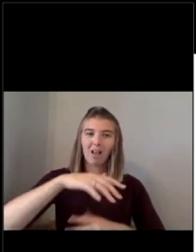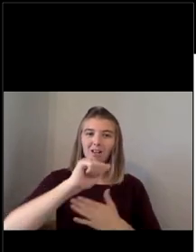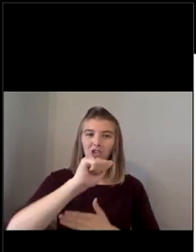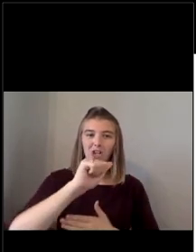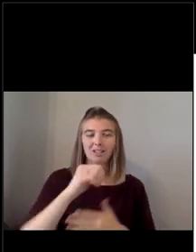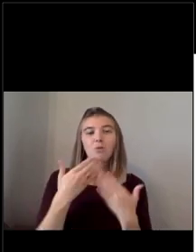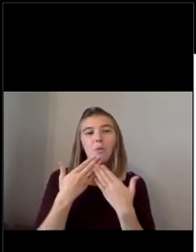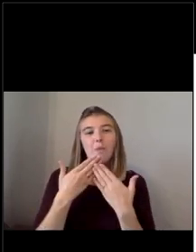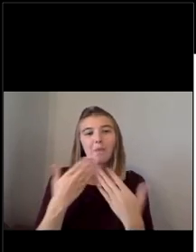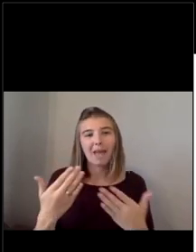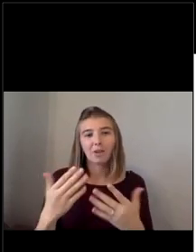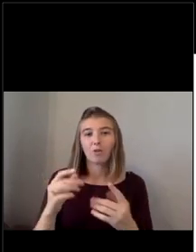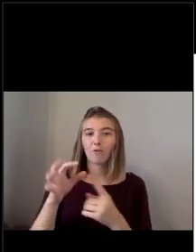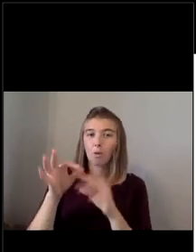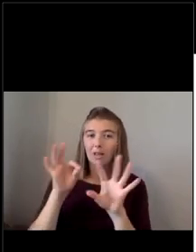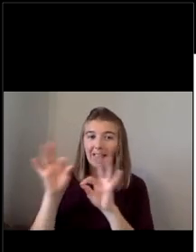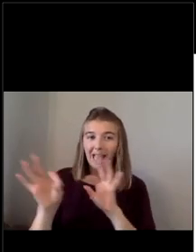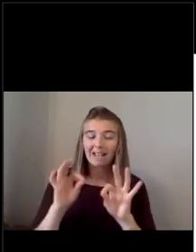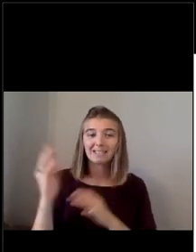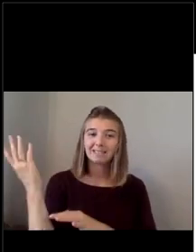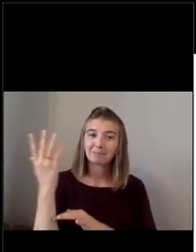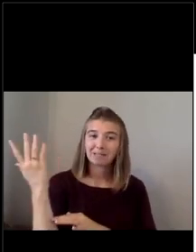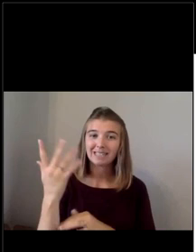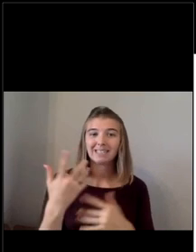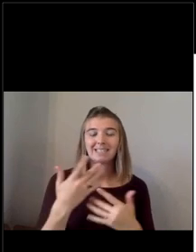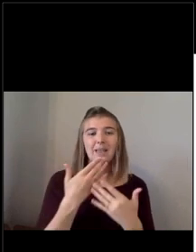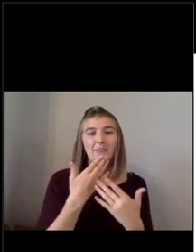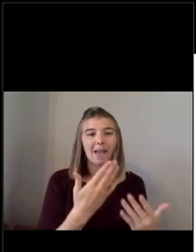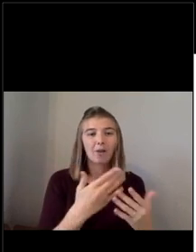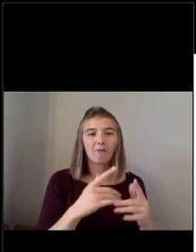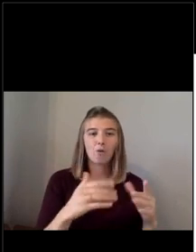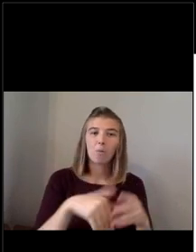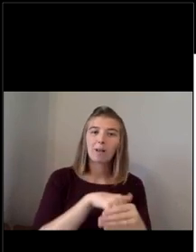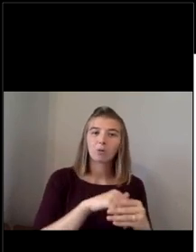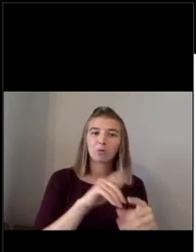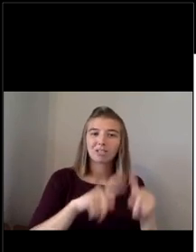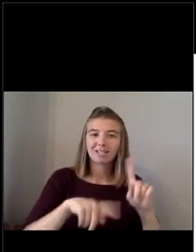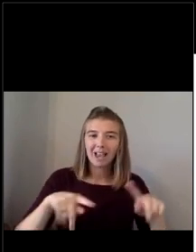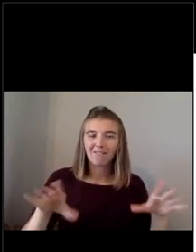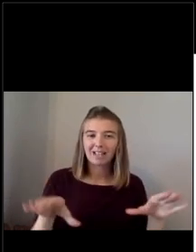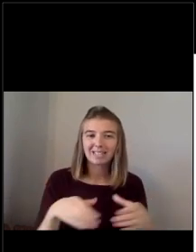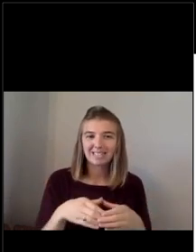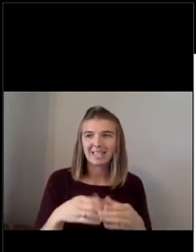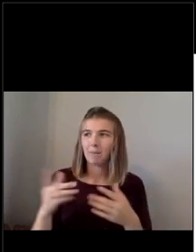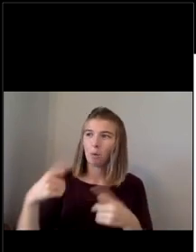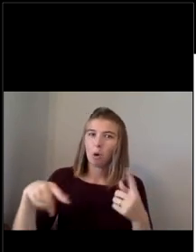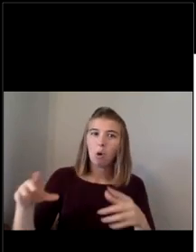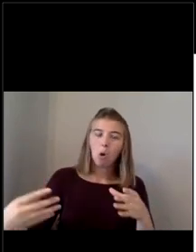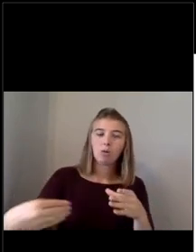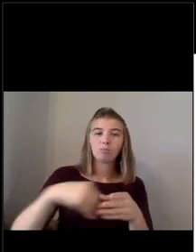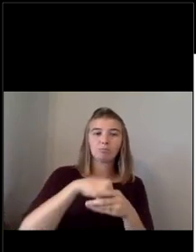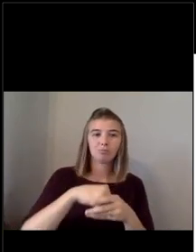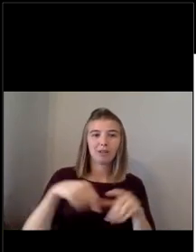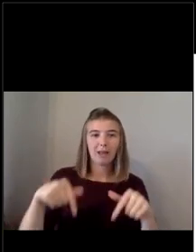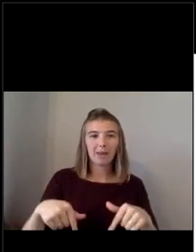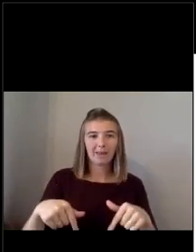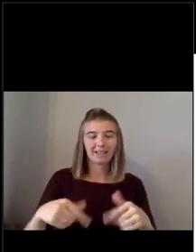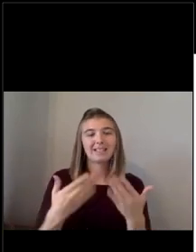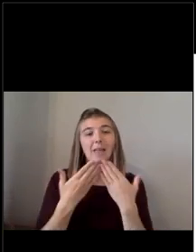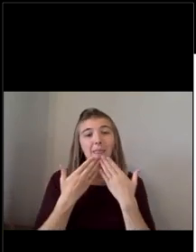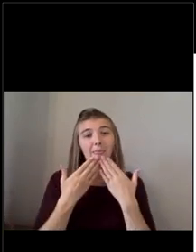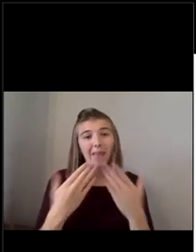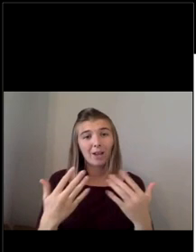you again to our guests. Thank you to the Inclusion and Diversity team at the Royal Society of Chemistry who have helped to put all of this together. And thank you to you